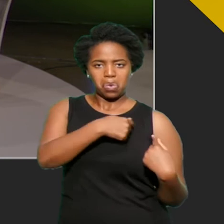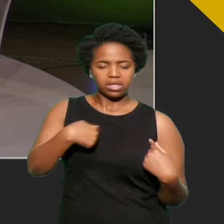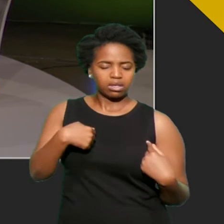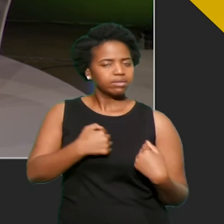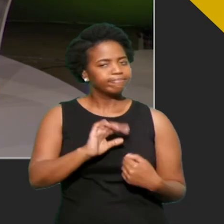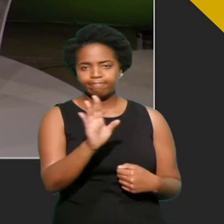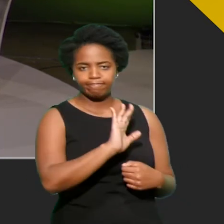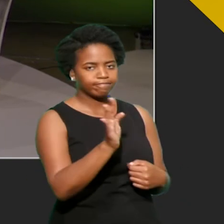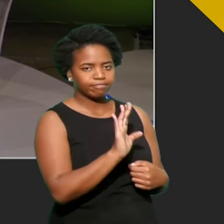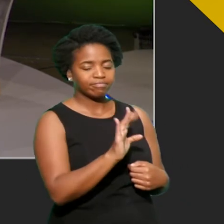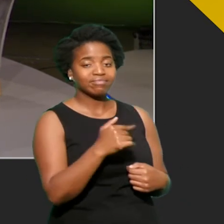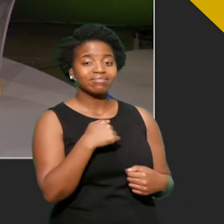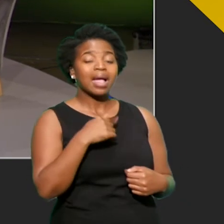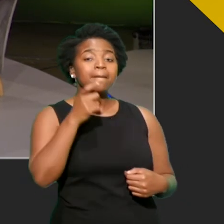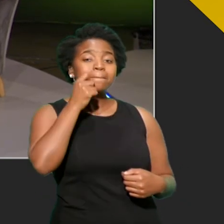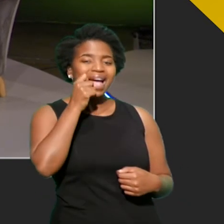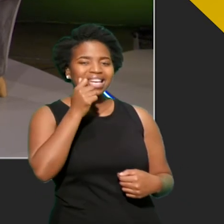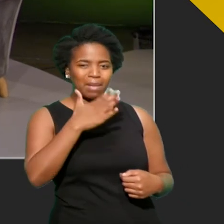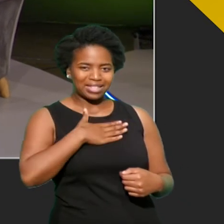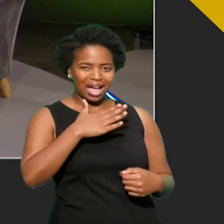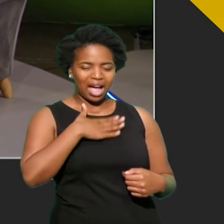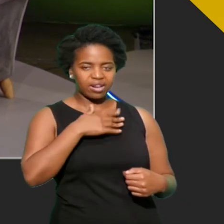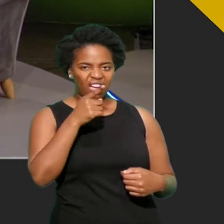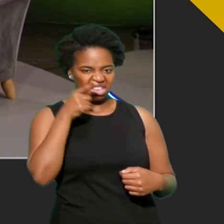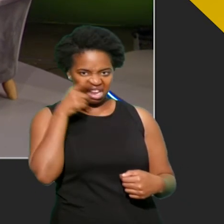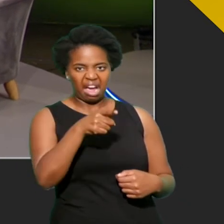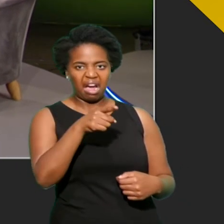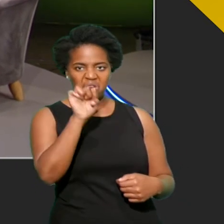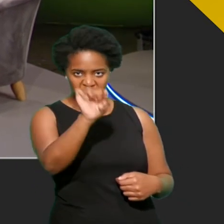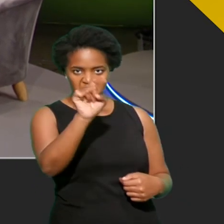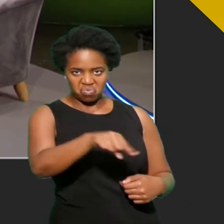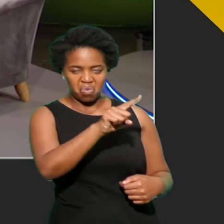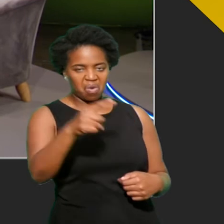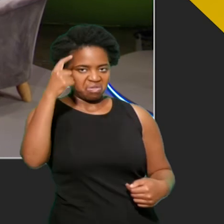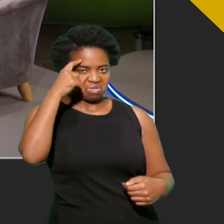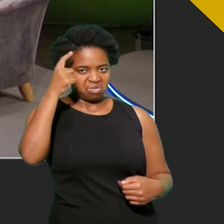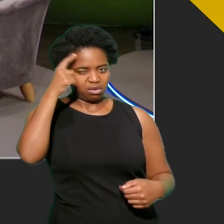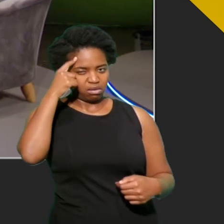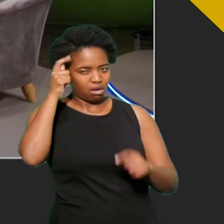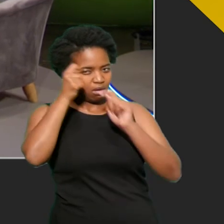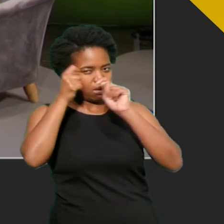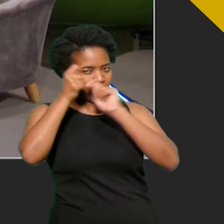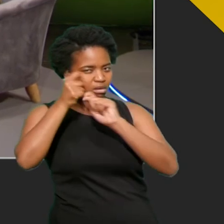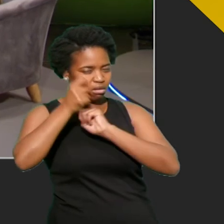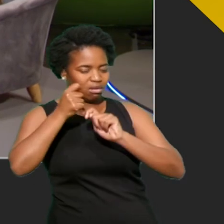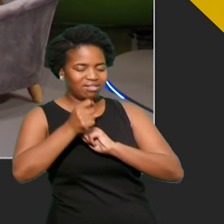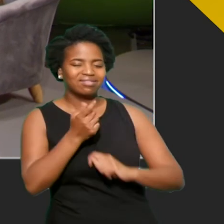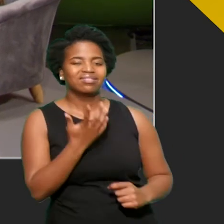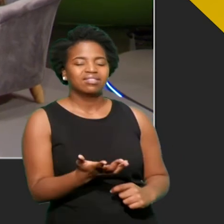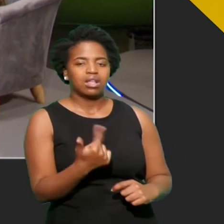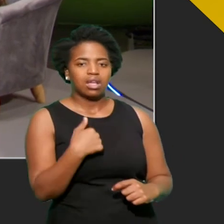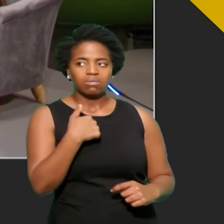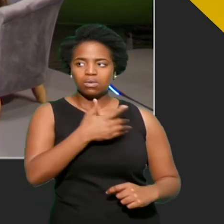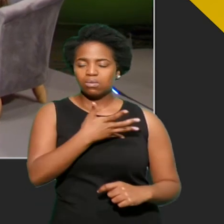Yes, because abusers are like that. Abusers will make you feel that it is your fault. Abusers are very manipulative. That is what research has shown us.